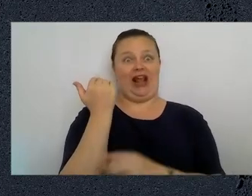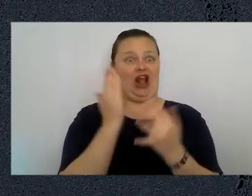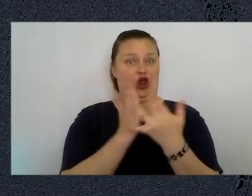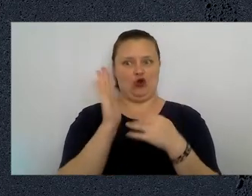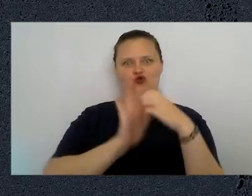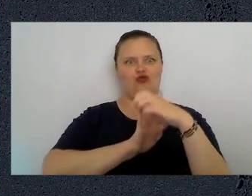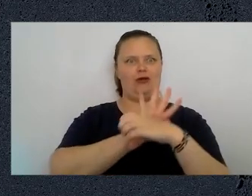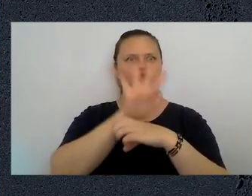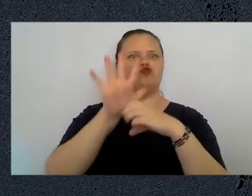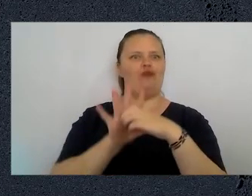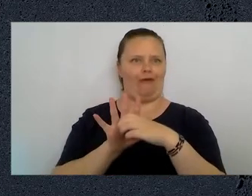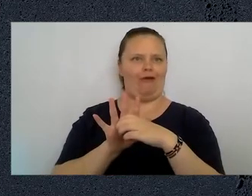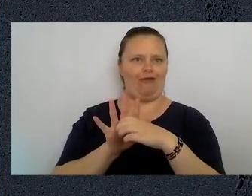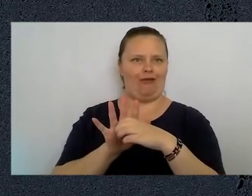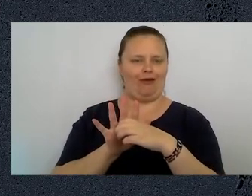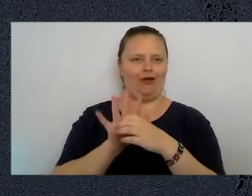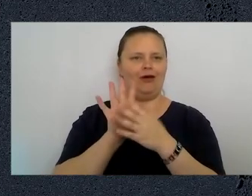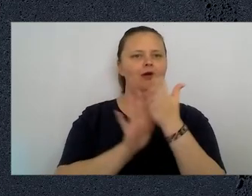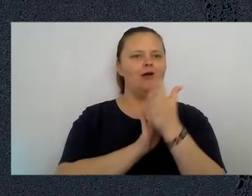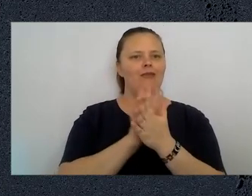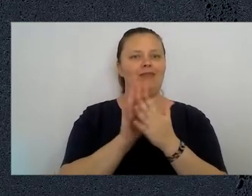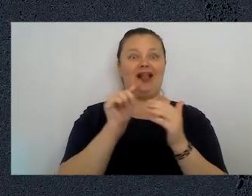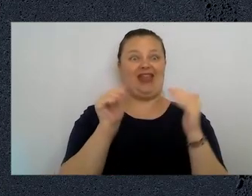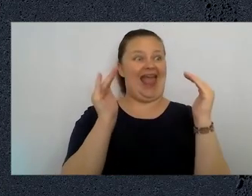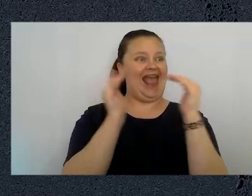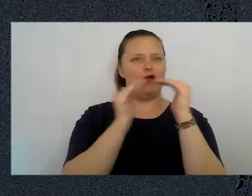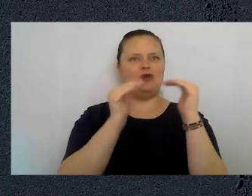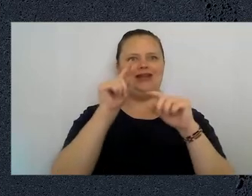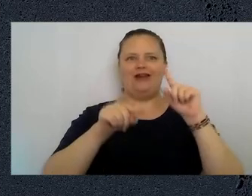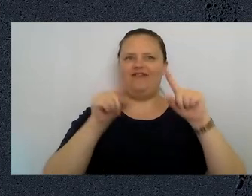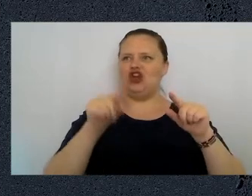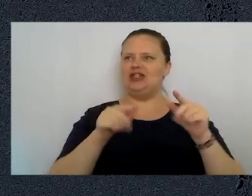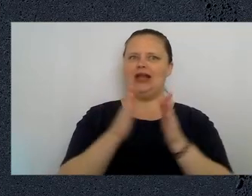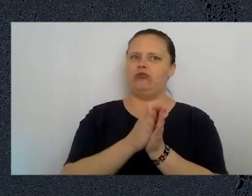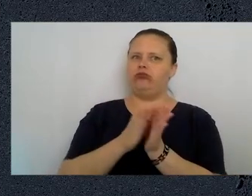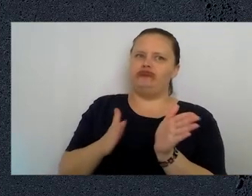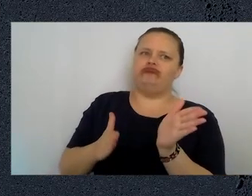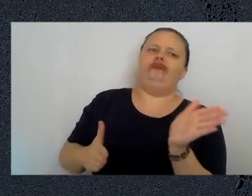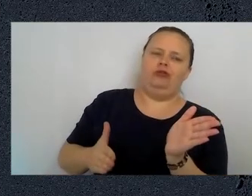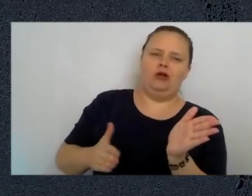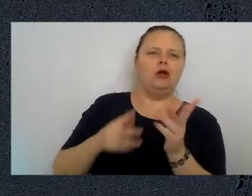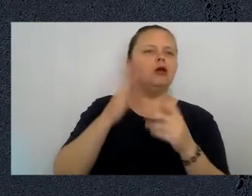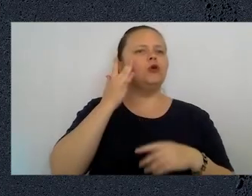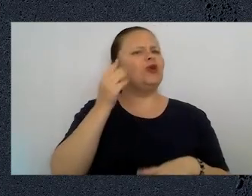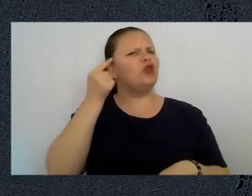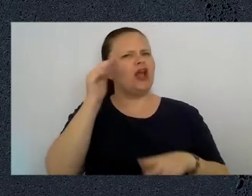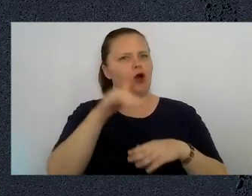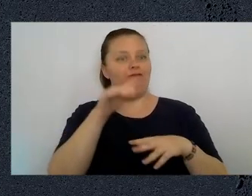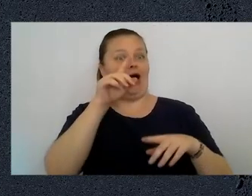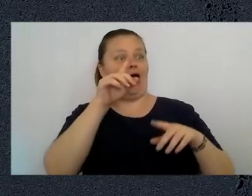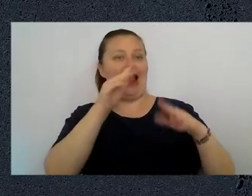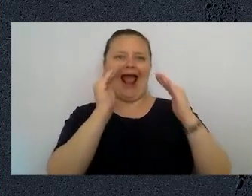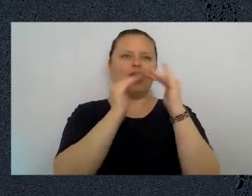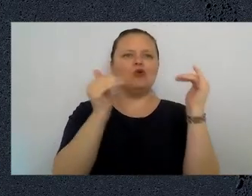and that has set equity and diversity back. And when you think about diversity and inclusion, yes, we tend to